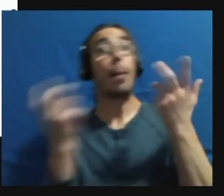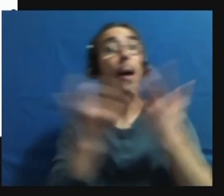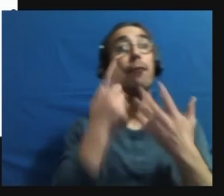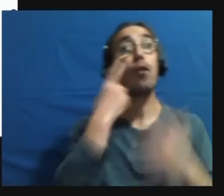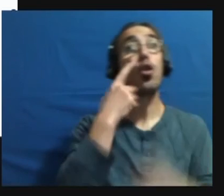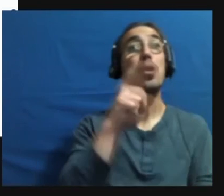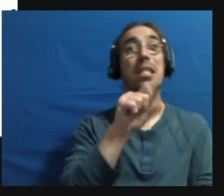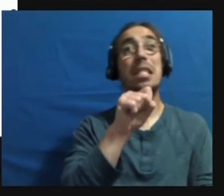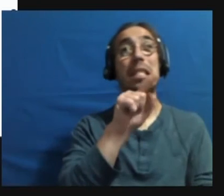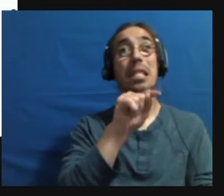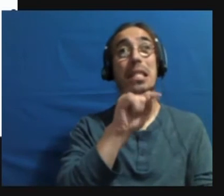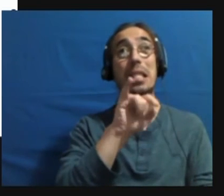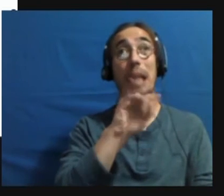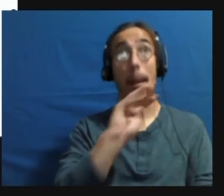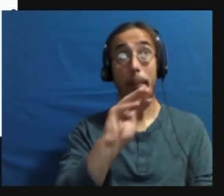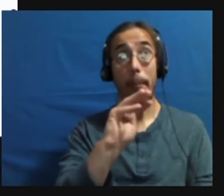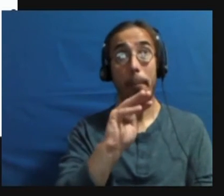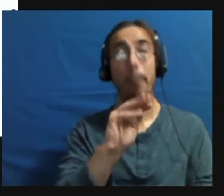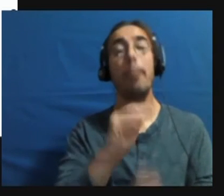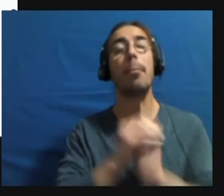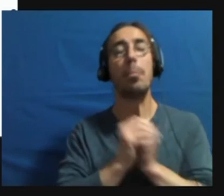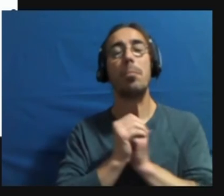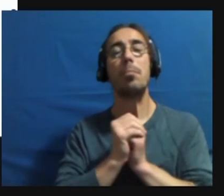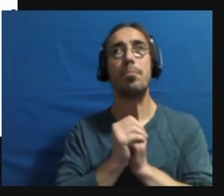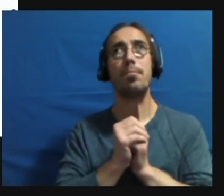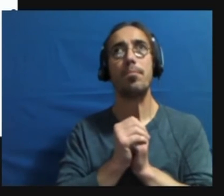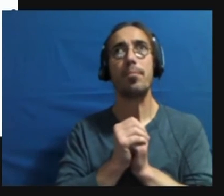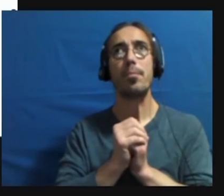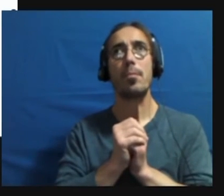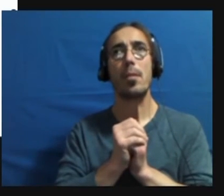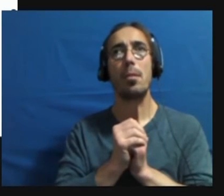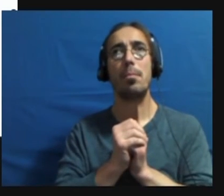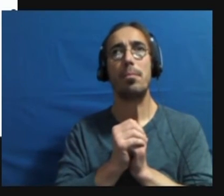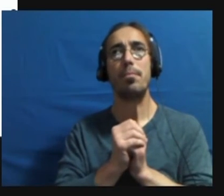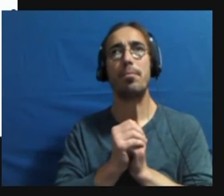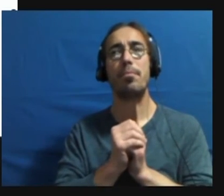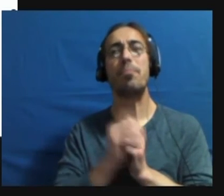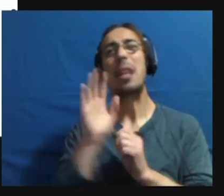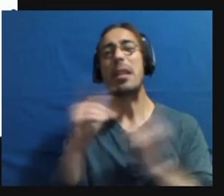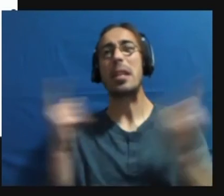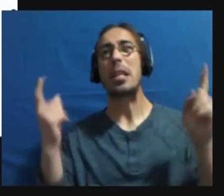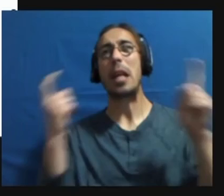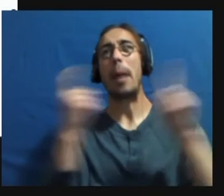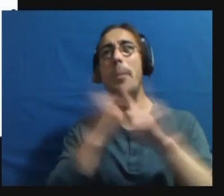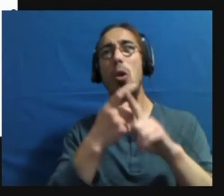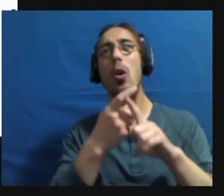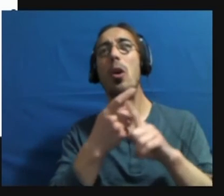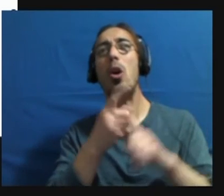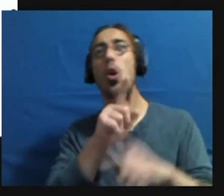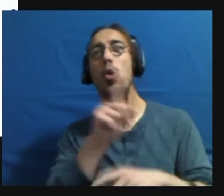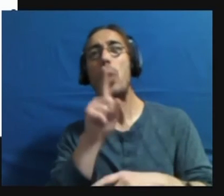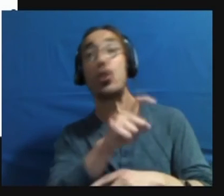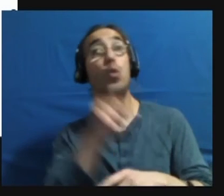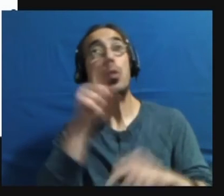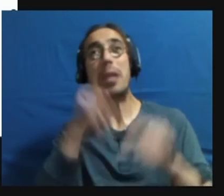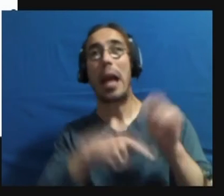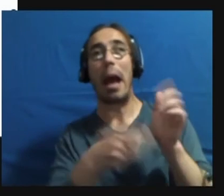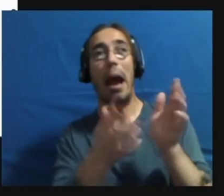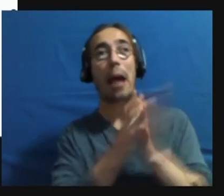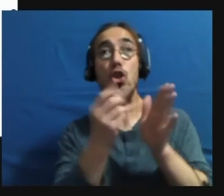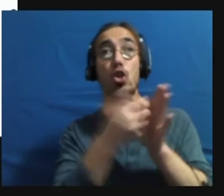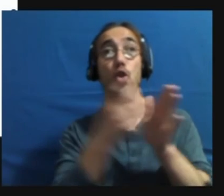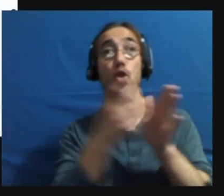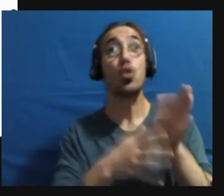And that's a big question. And it's a lot easier to tell an autistic student to stop STEMming than to